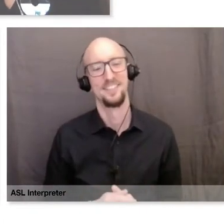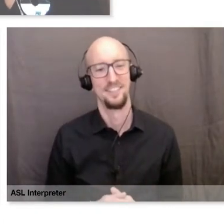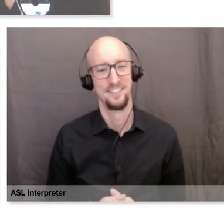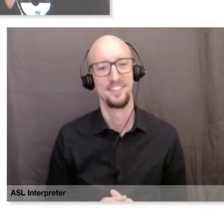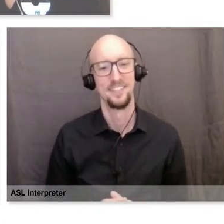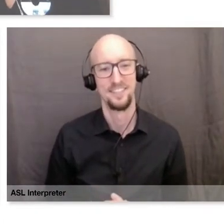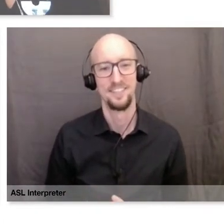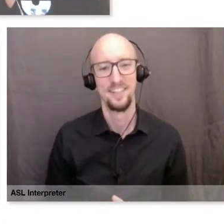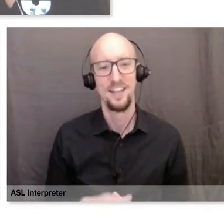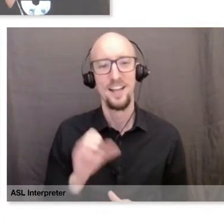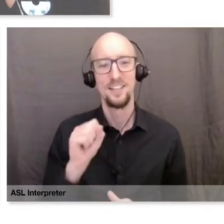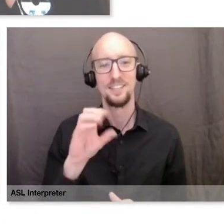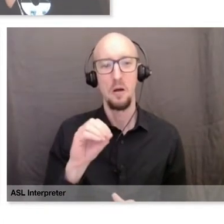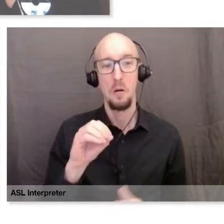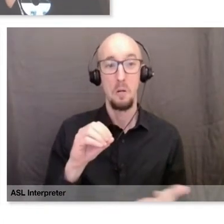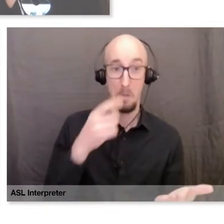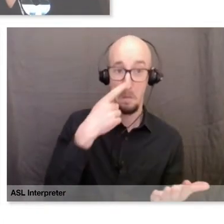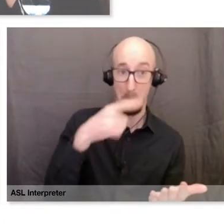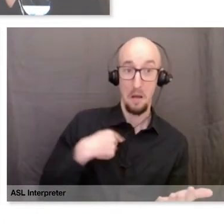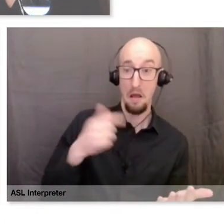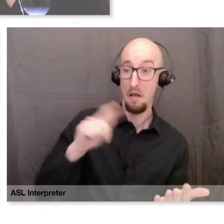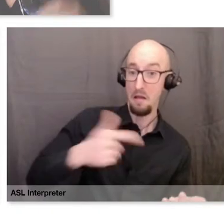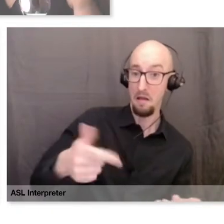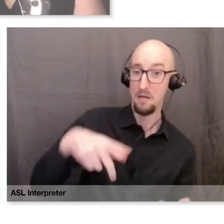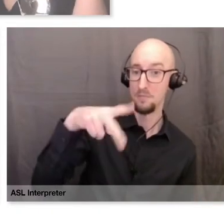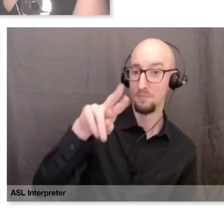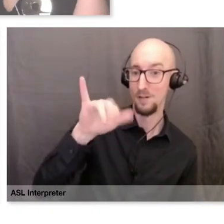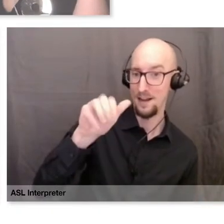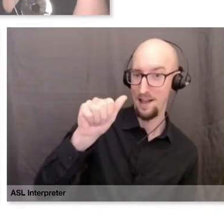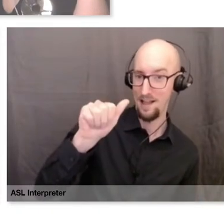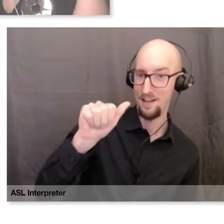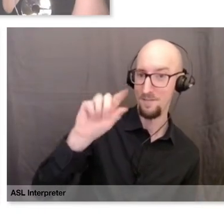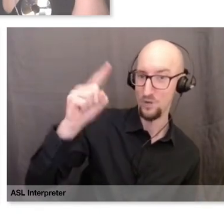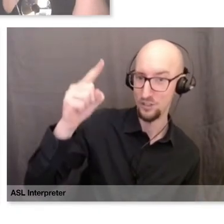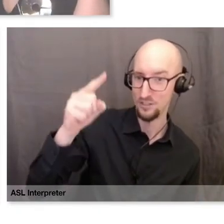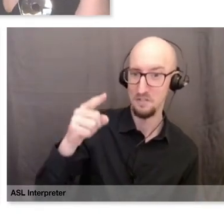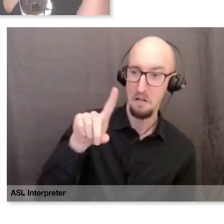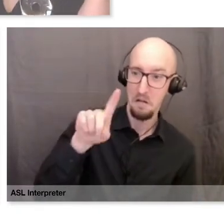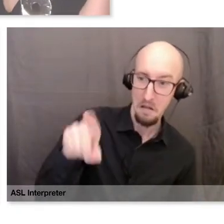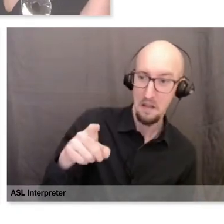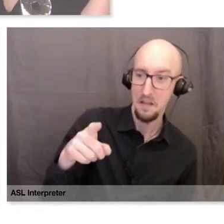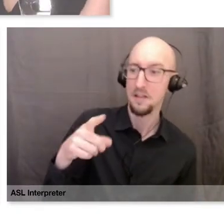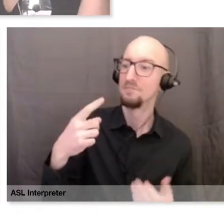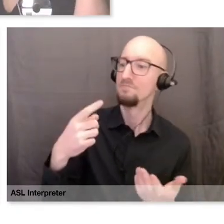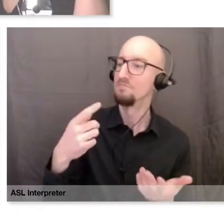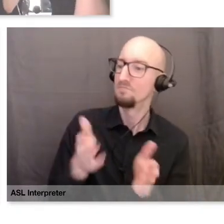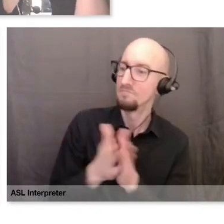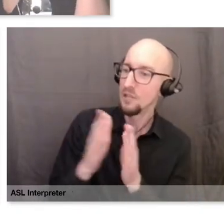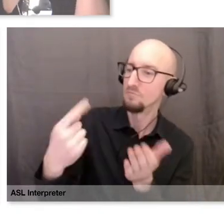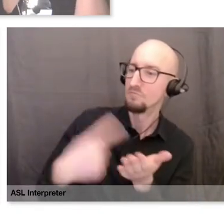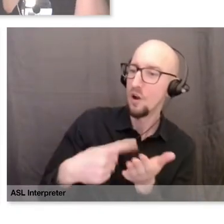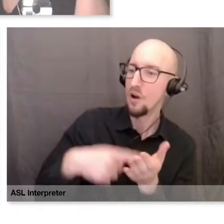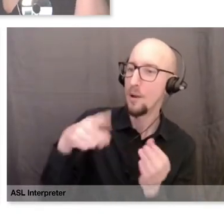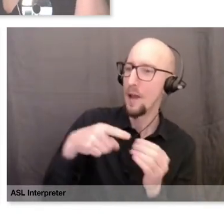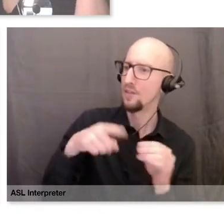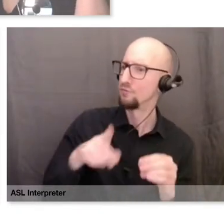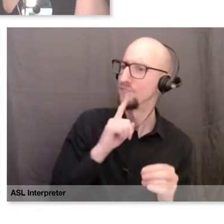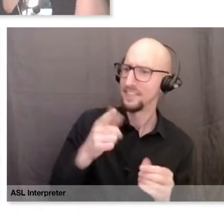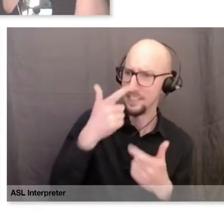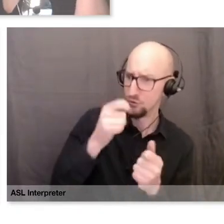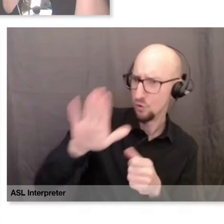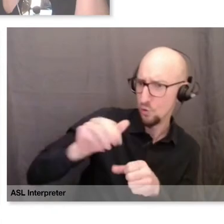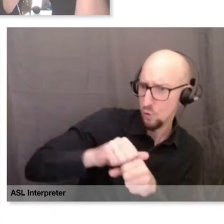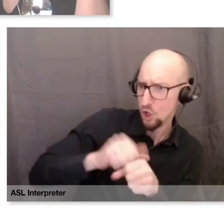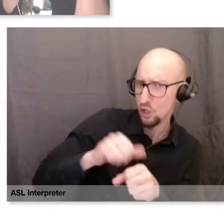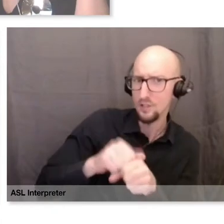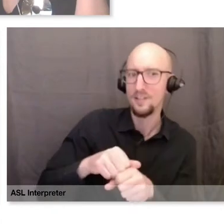So if I can, I'd love to turn to you, Priya, and to talk about this really interesting work you're doing on the black